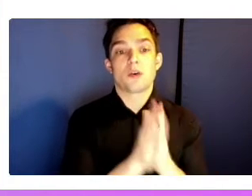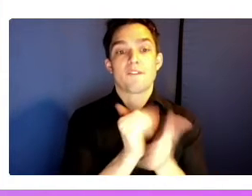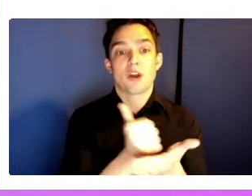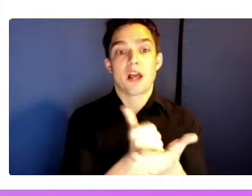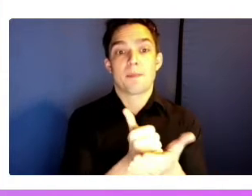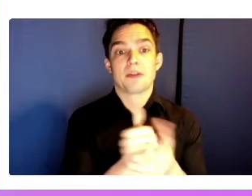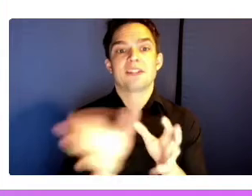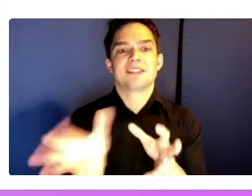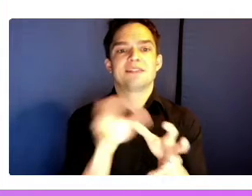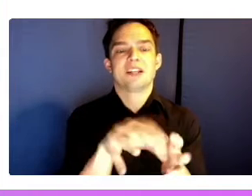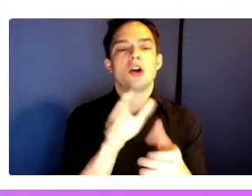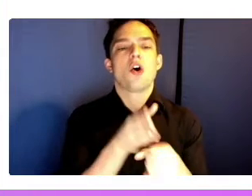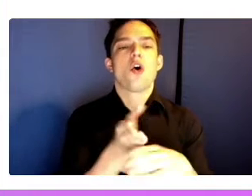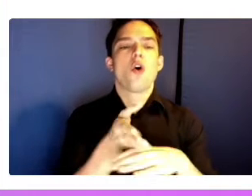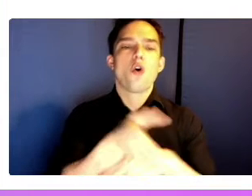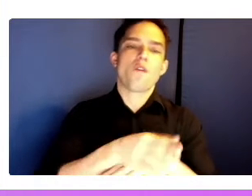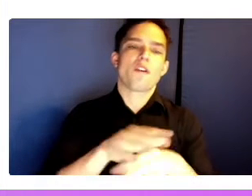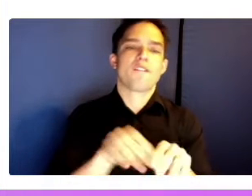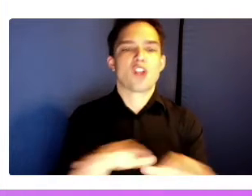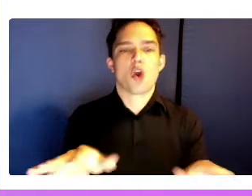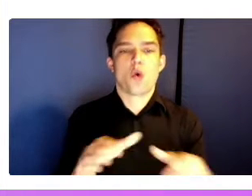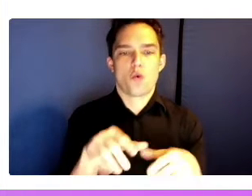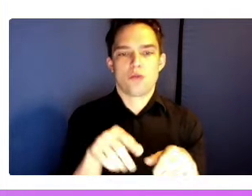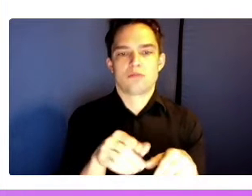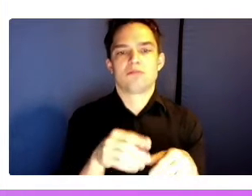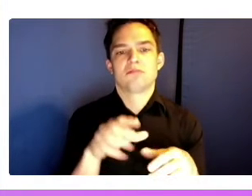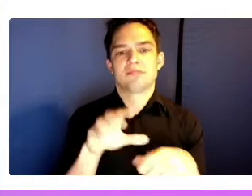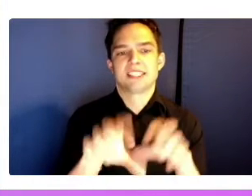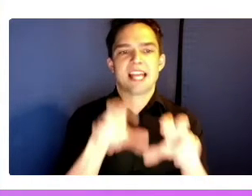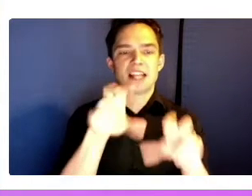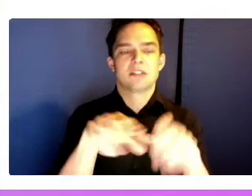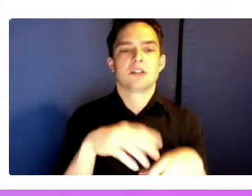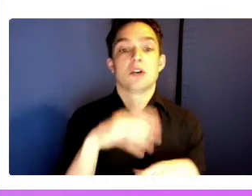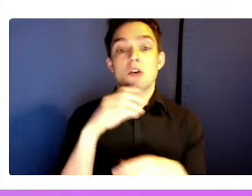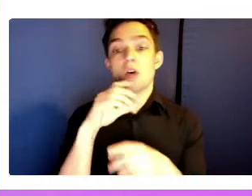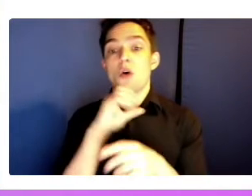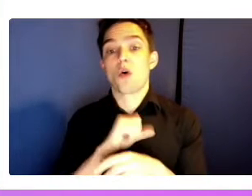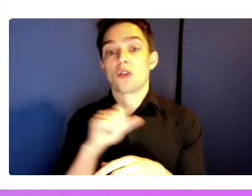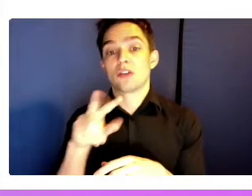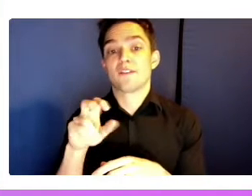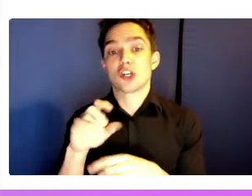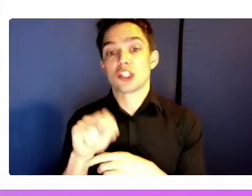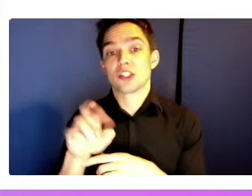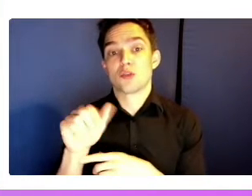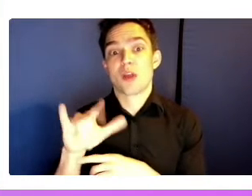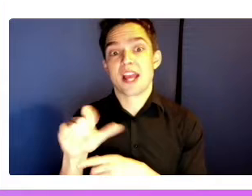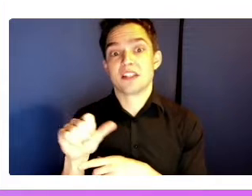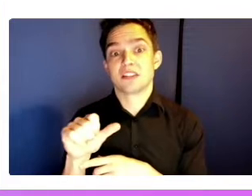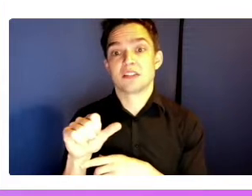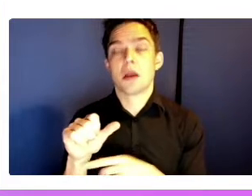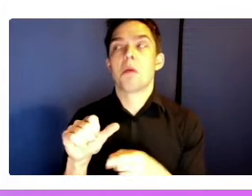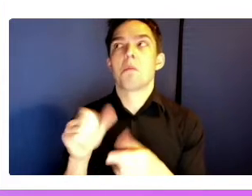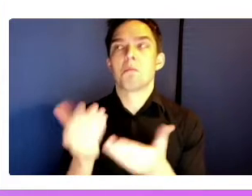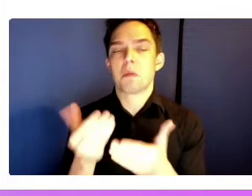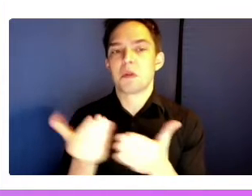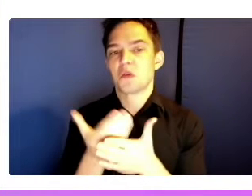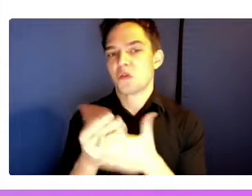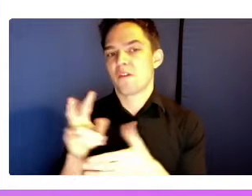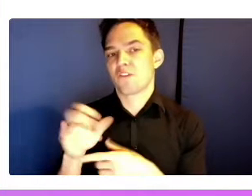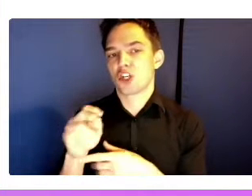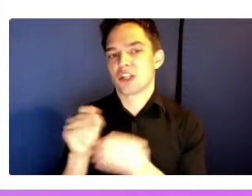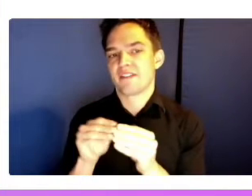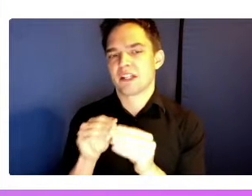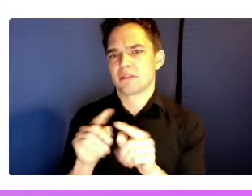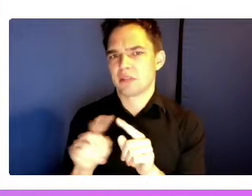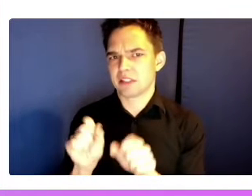Stack Overflow. We do that on Stack Overflow. Older versions of Rails. Okay, well, maybe the new version fixes it, but can